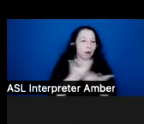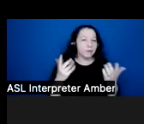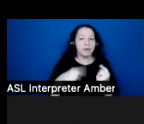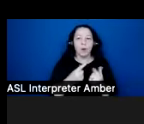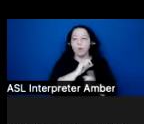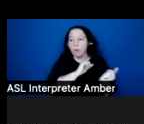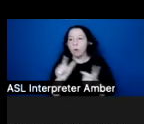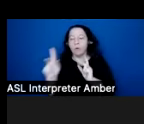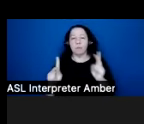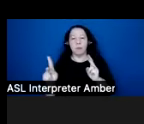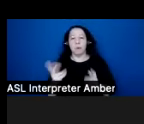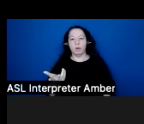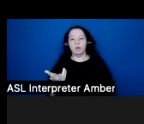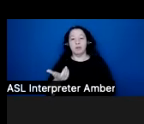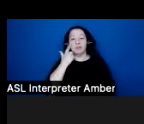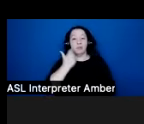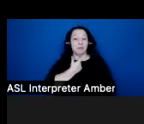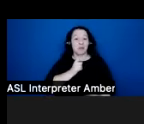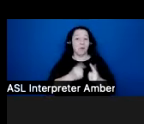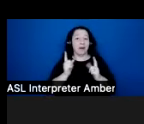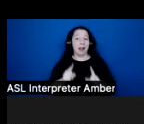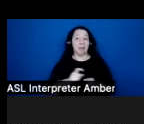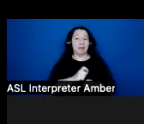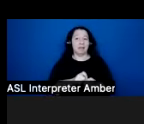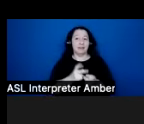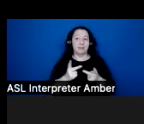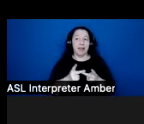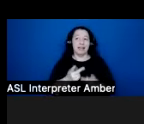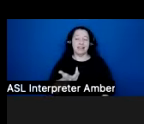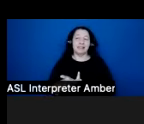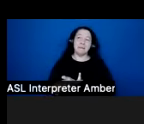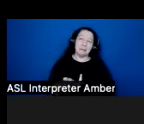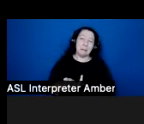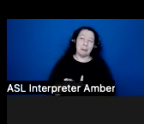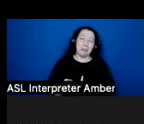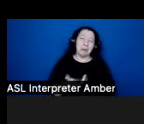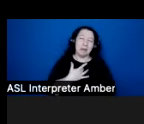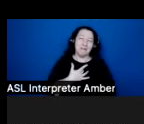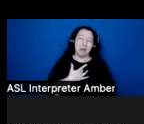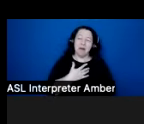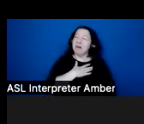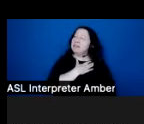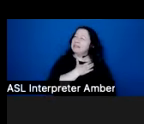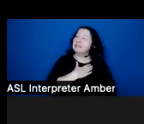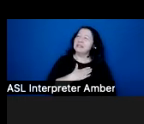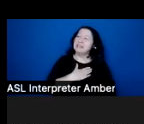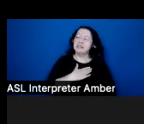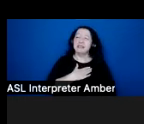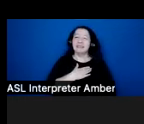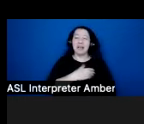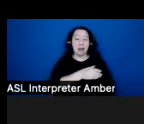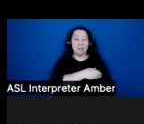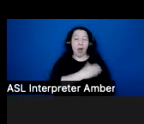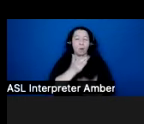I know for me, at least, when that's happened in certain spaces, I feel sort of a little bit powerless and